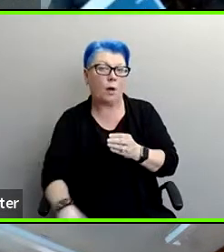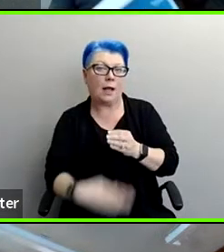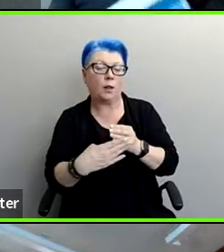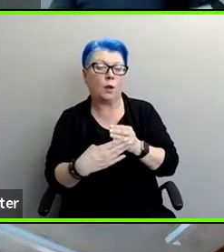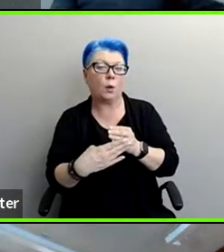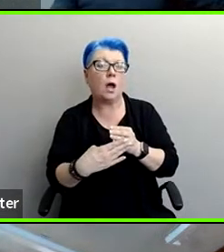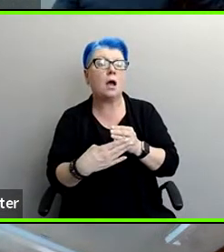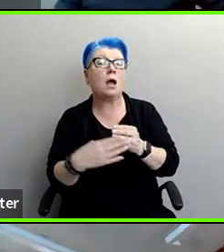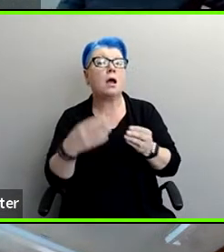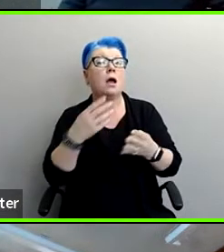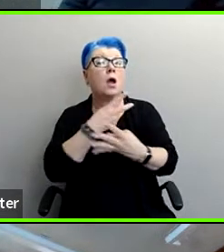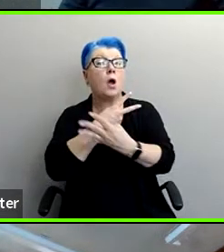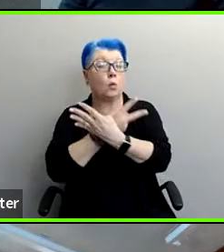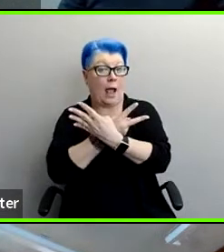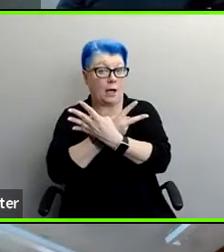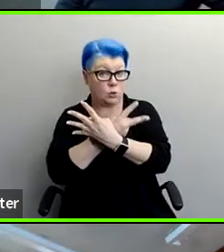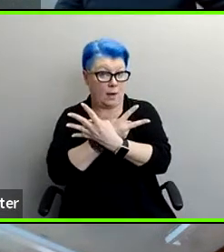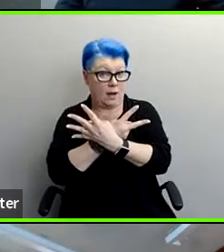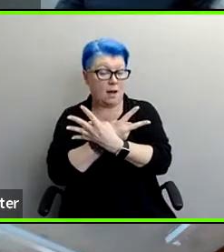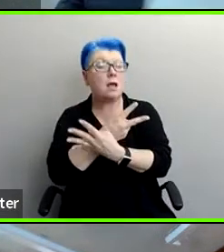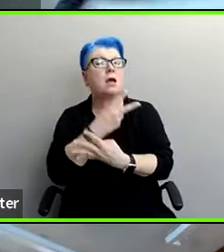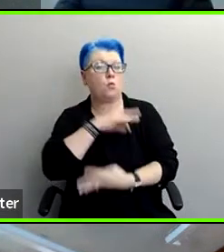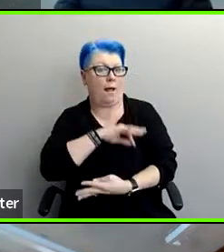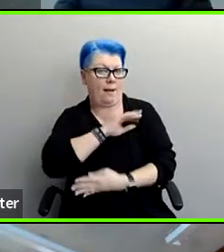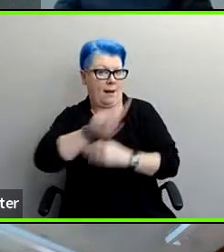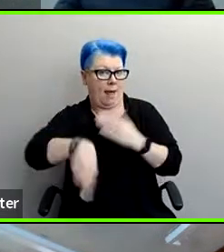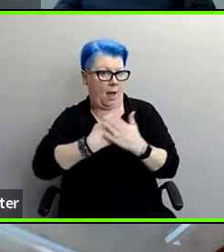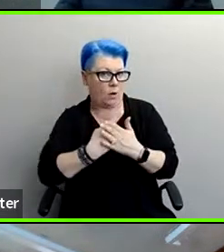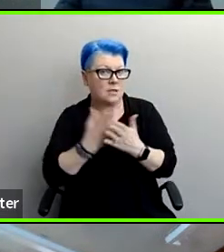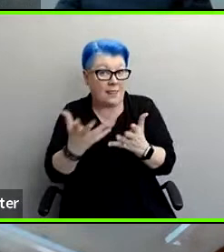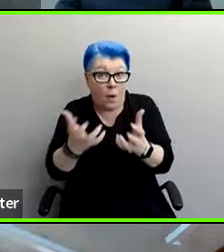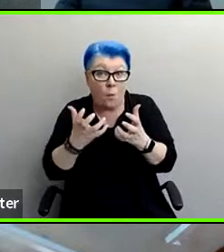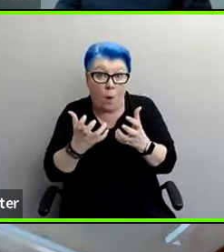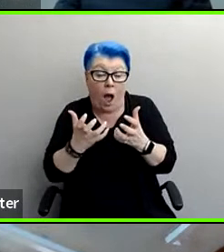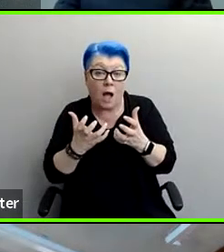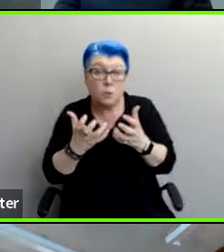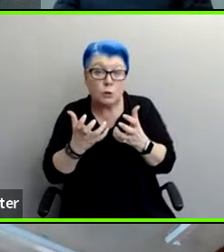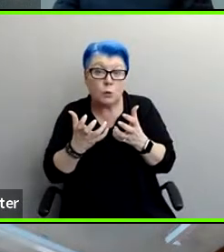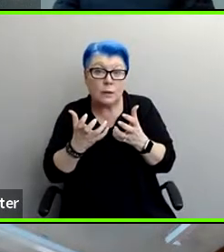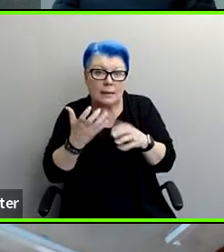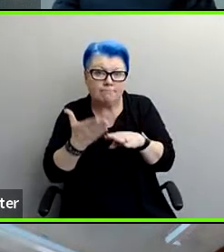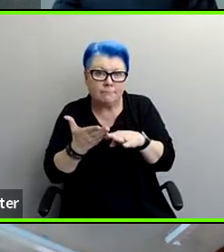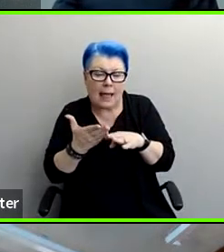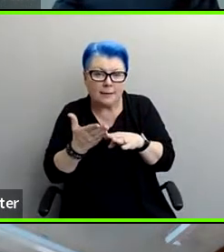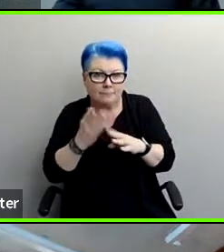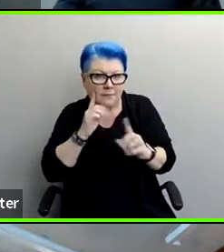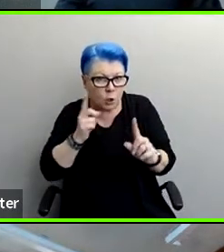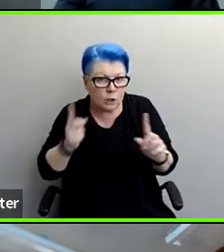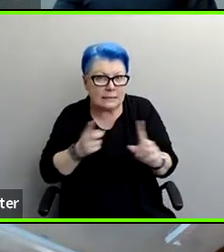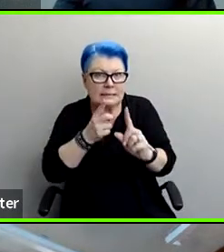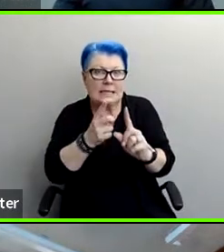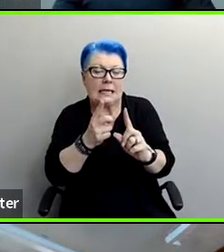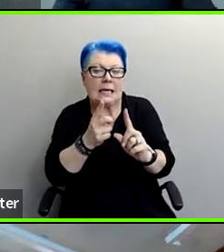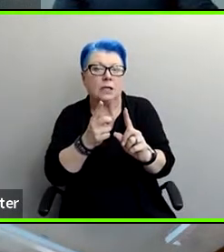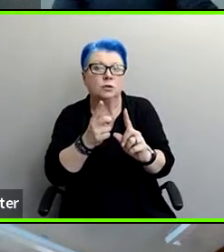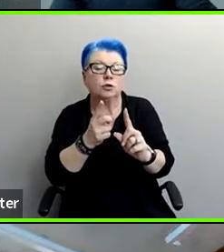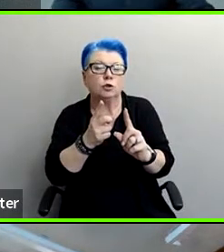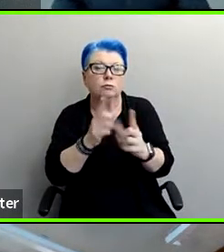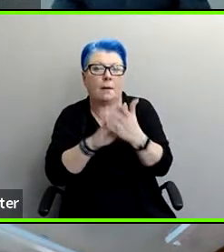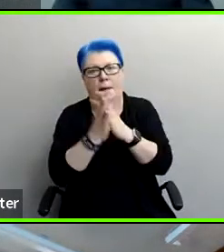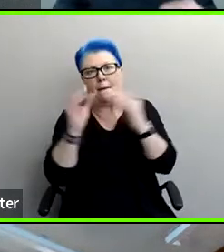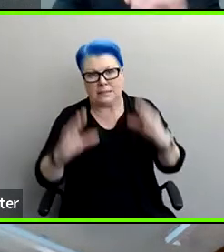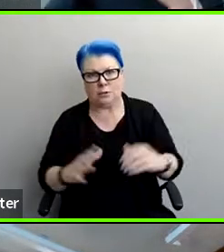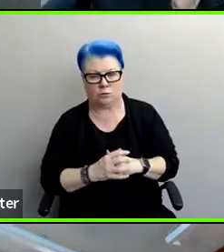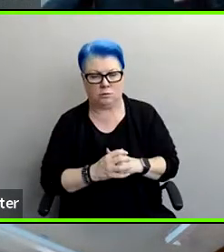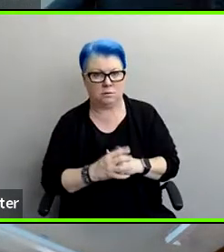hours for those that are seeking to grow in their careers. But we have not instituted any additional